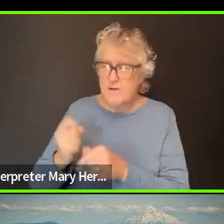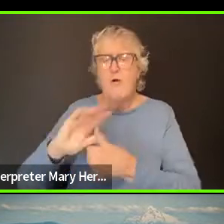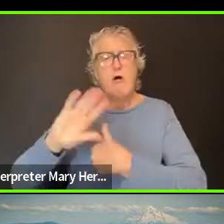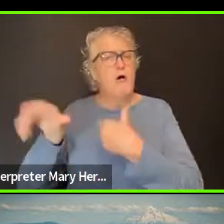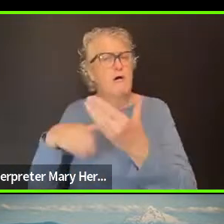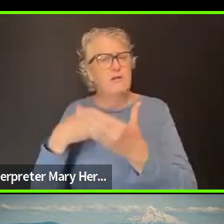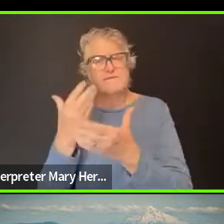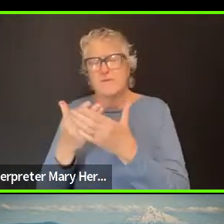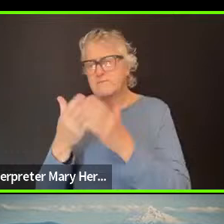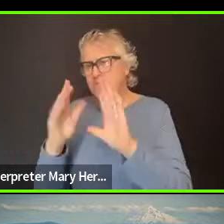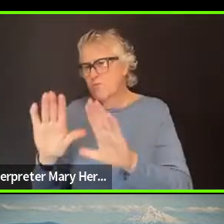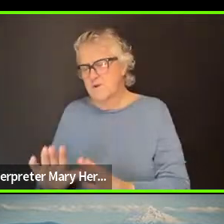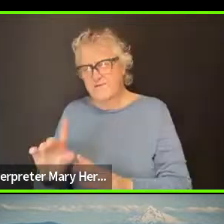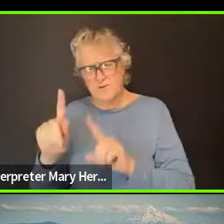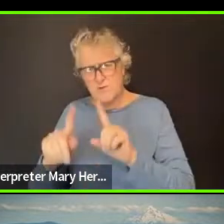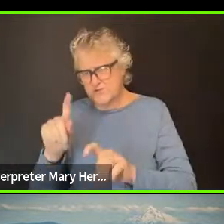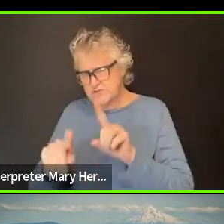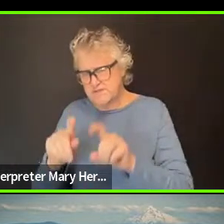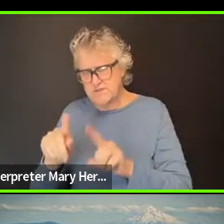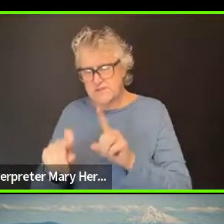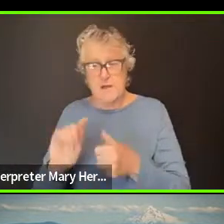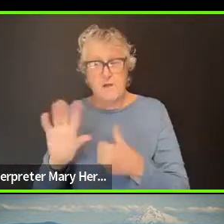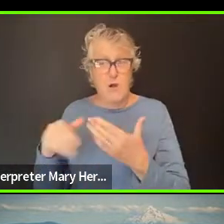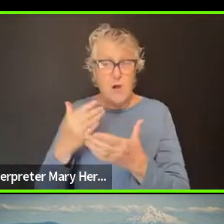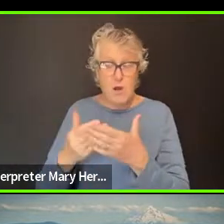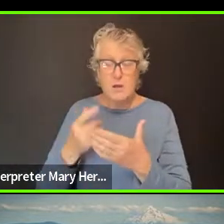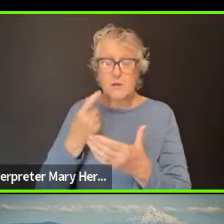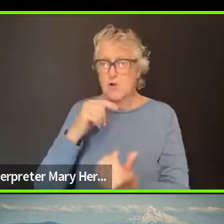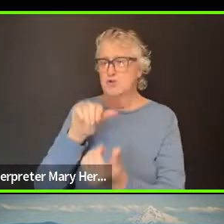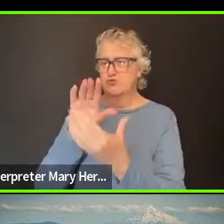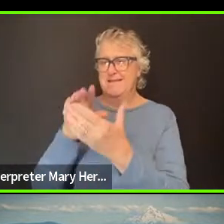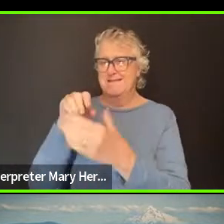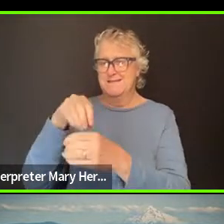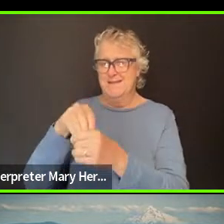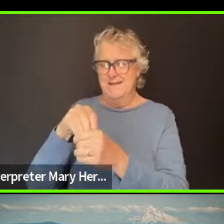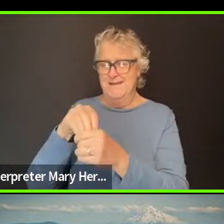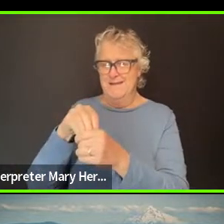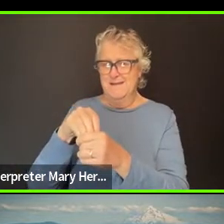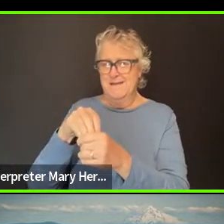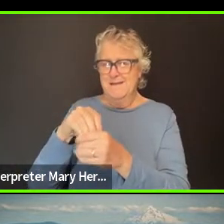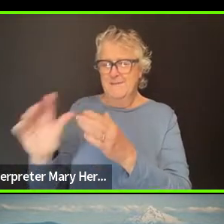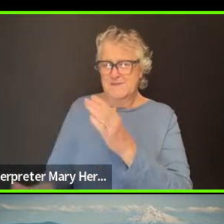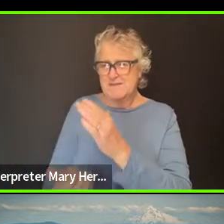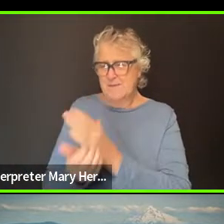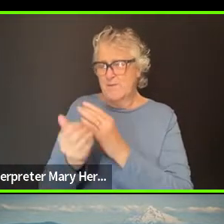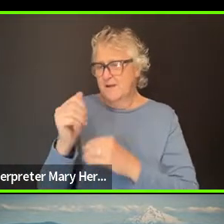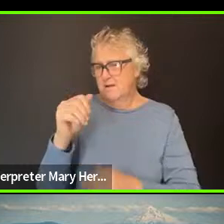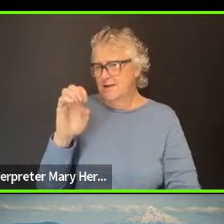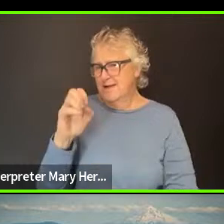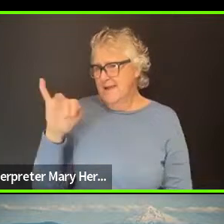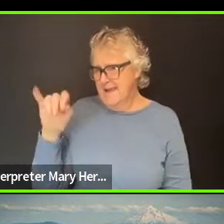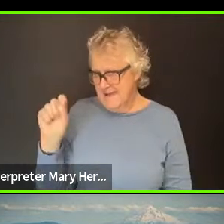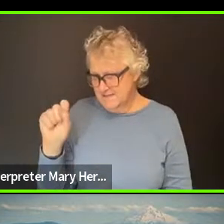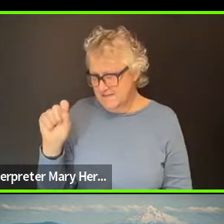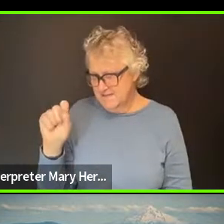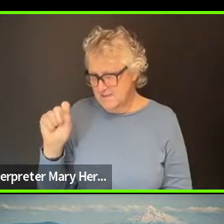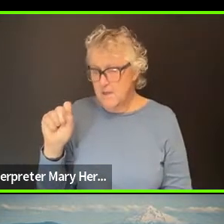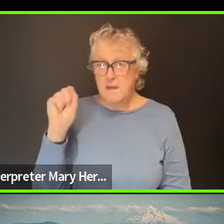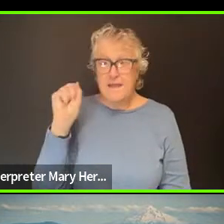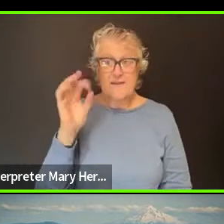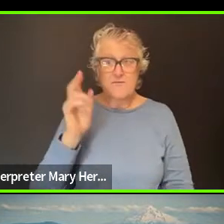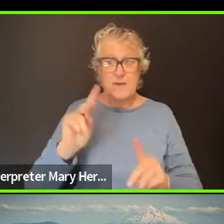in the draft supplemental EIS. And so if individuals have comments on feeling